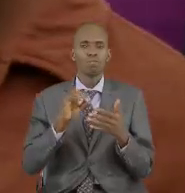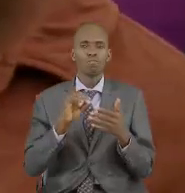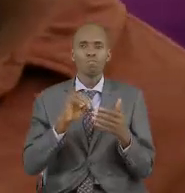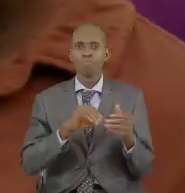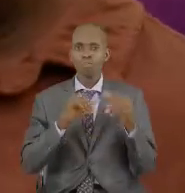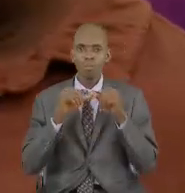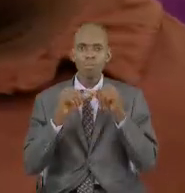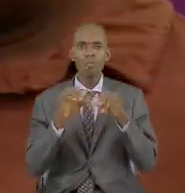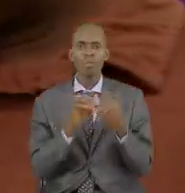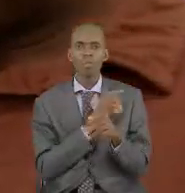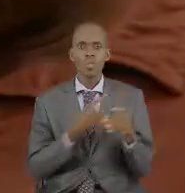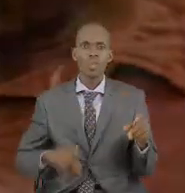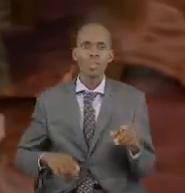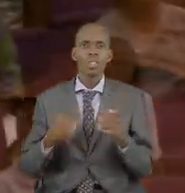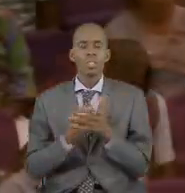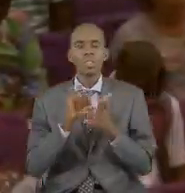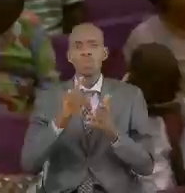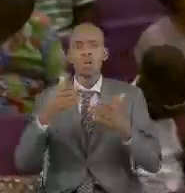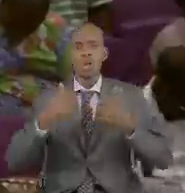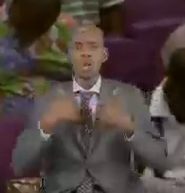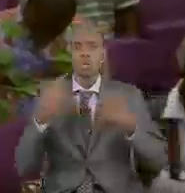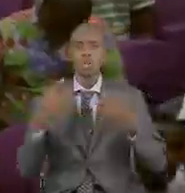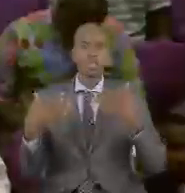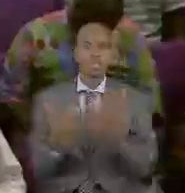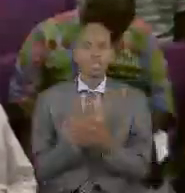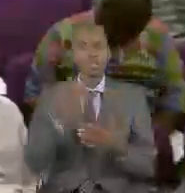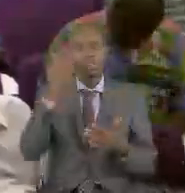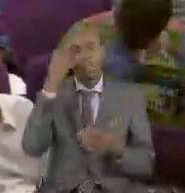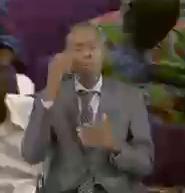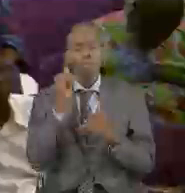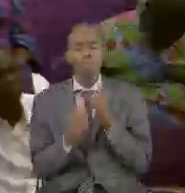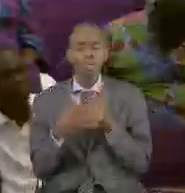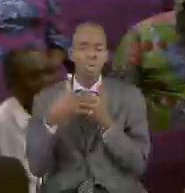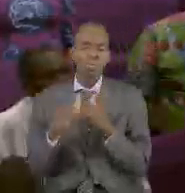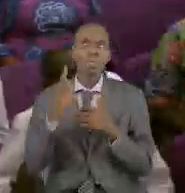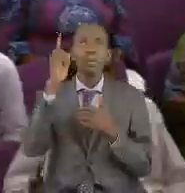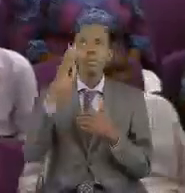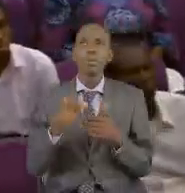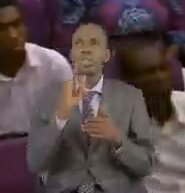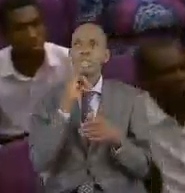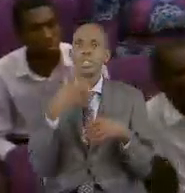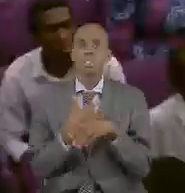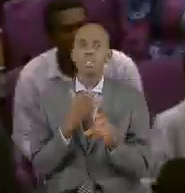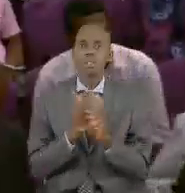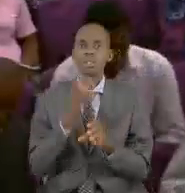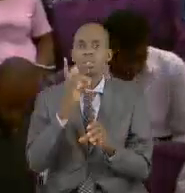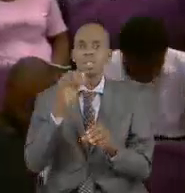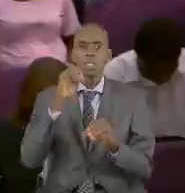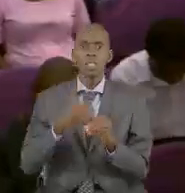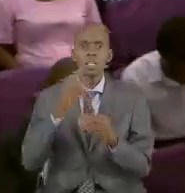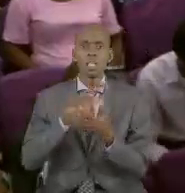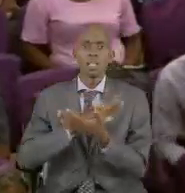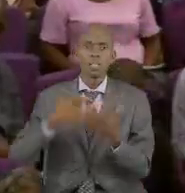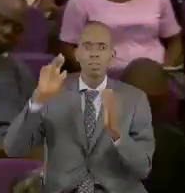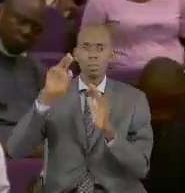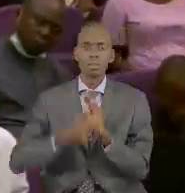he put on the new man, which after God is created in righteousness